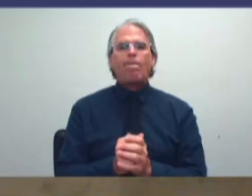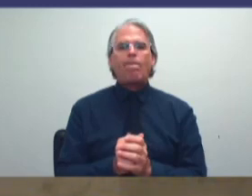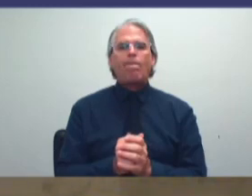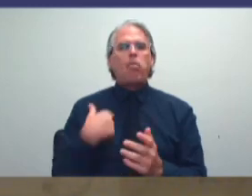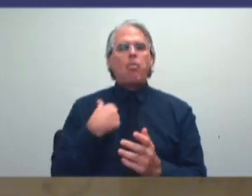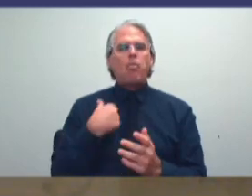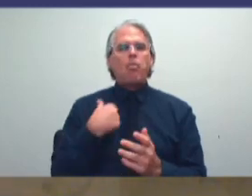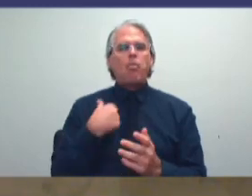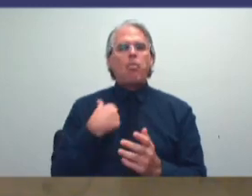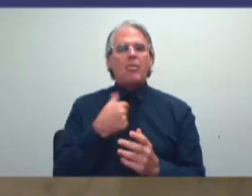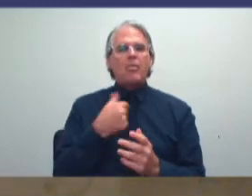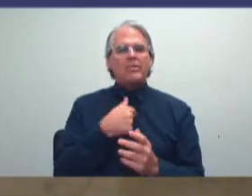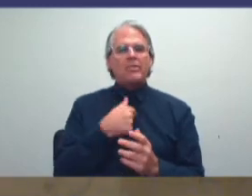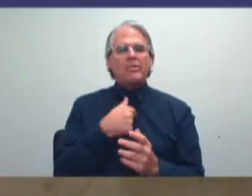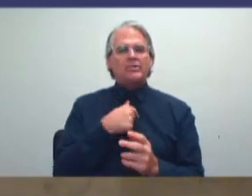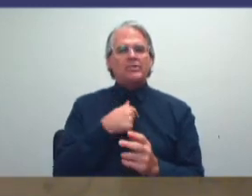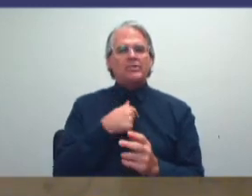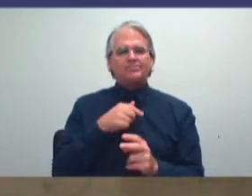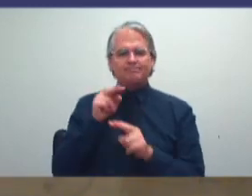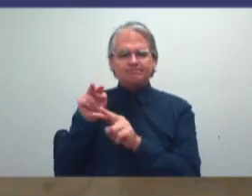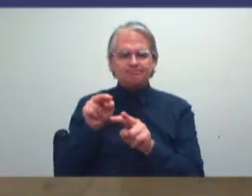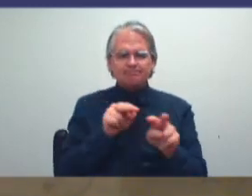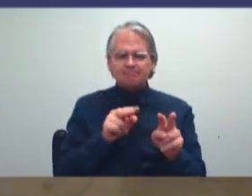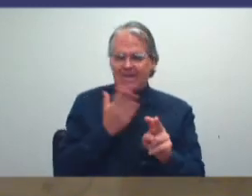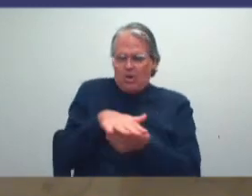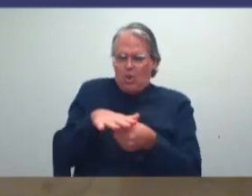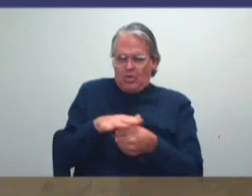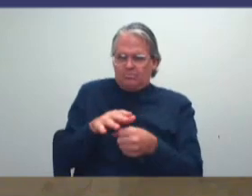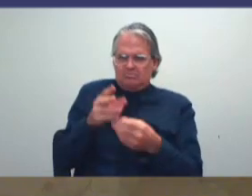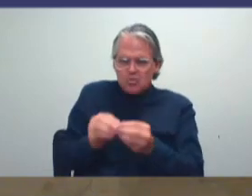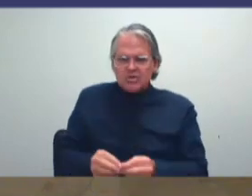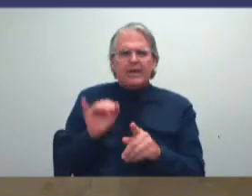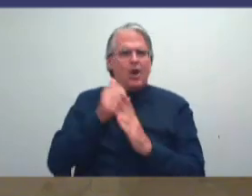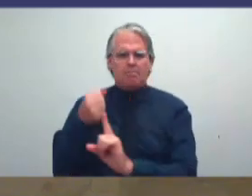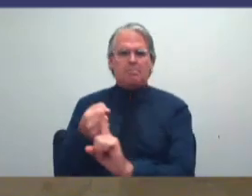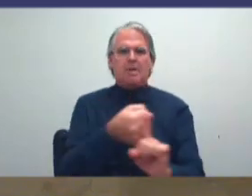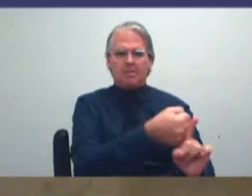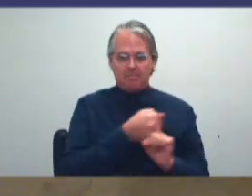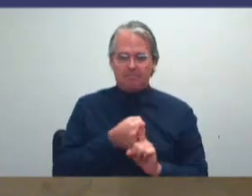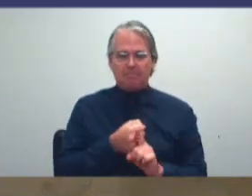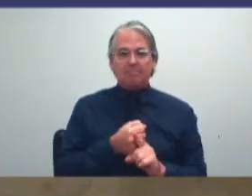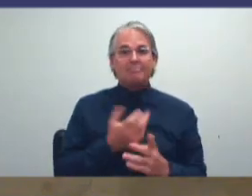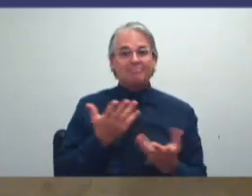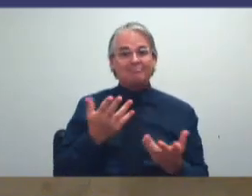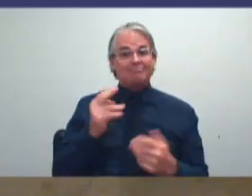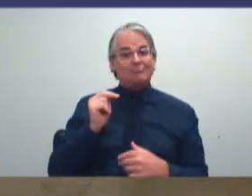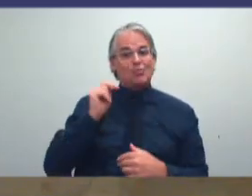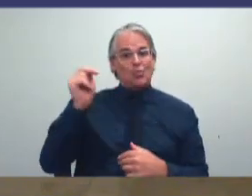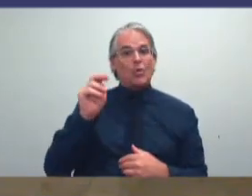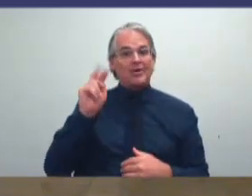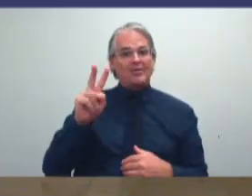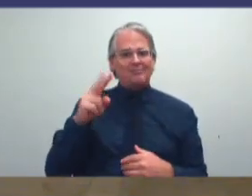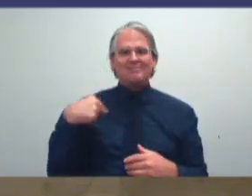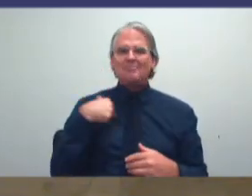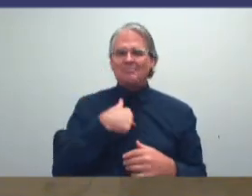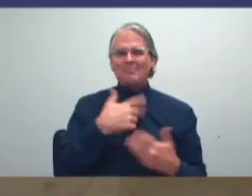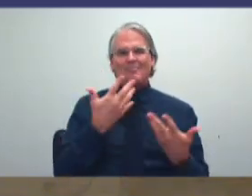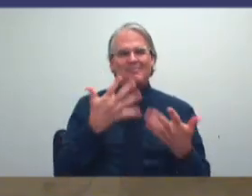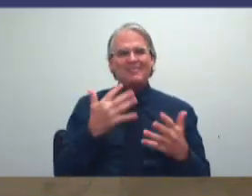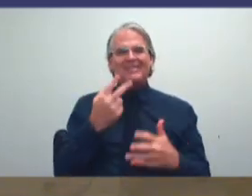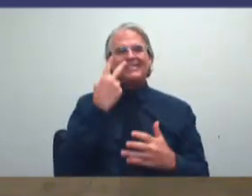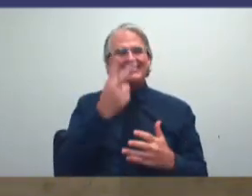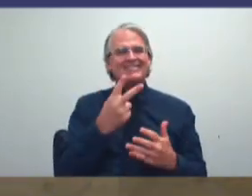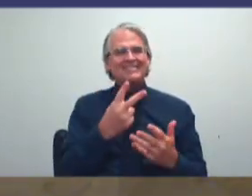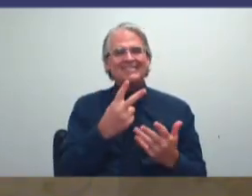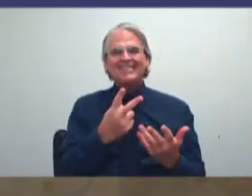our population. As Northern Nevadans, we all understand the concept of a burn code regarding forest fire risk.